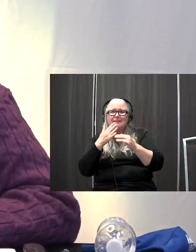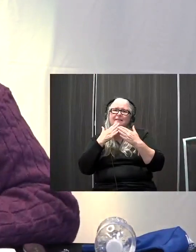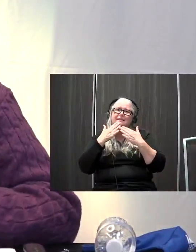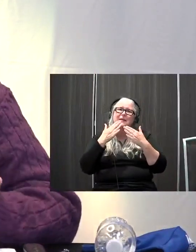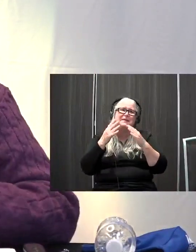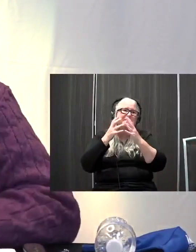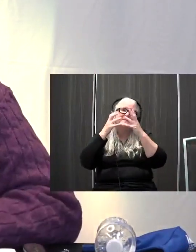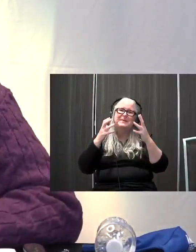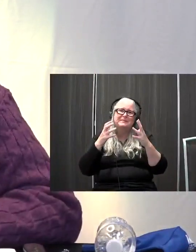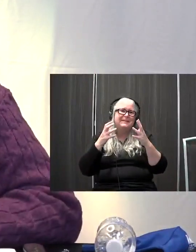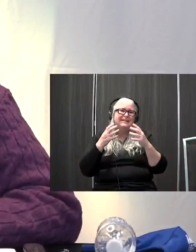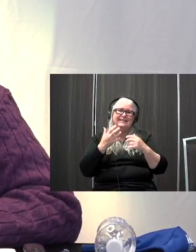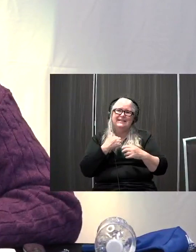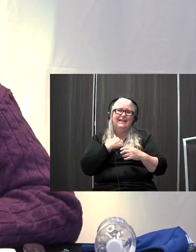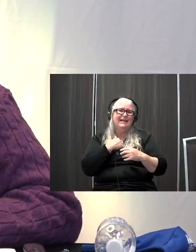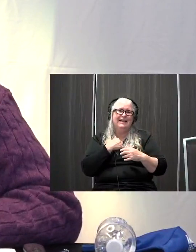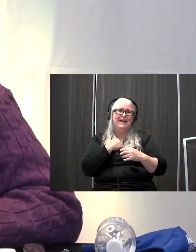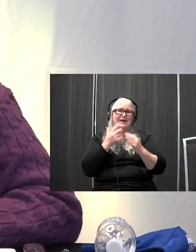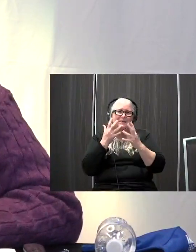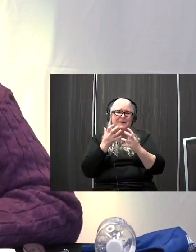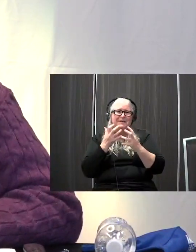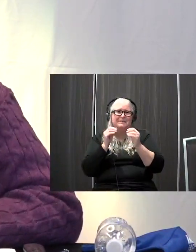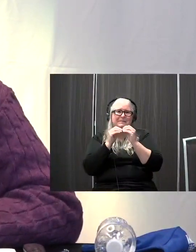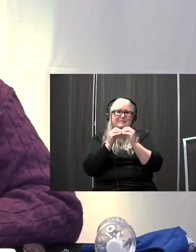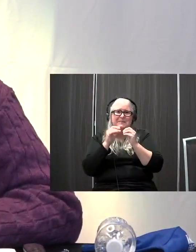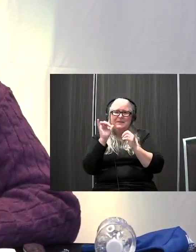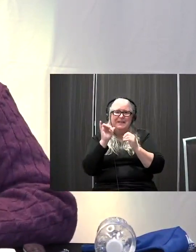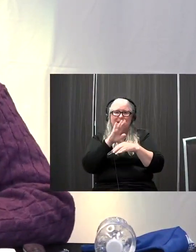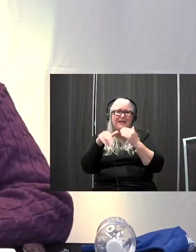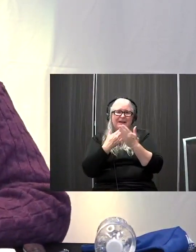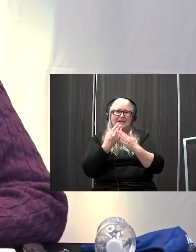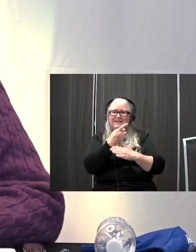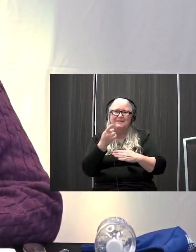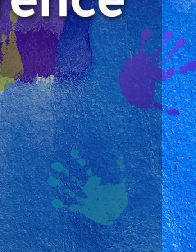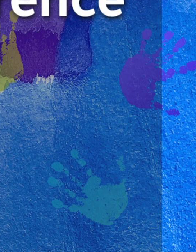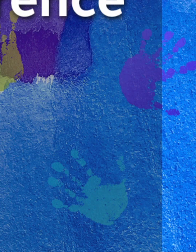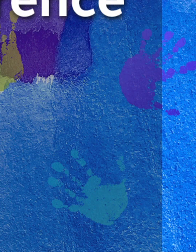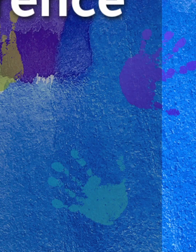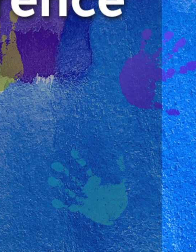I just seek to be more like all of you. All right.